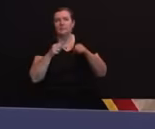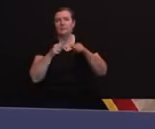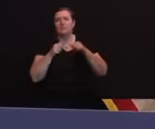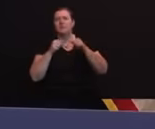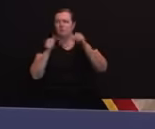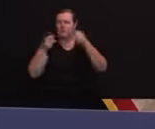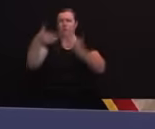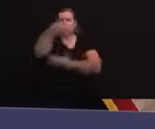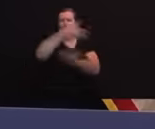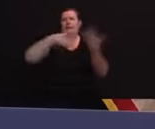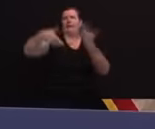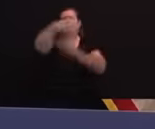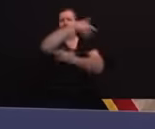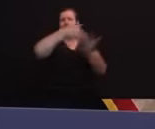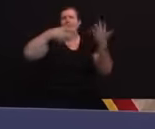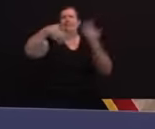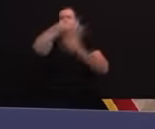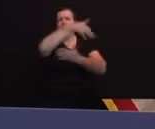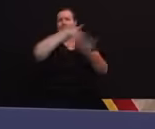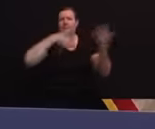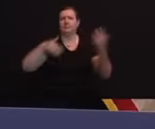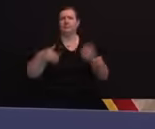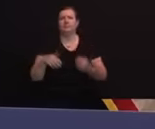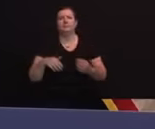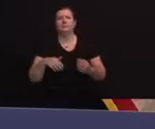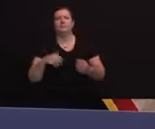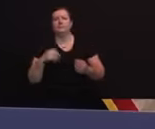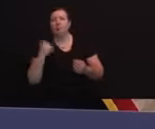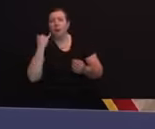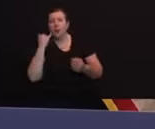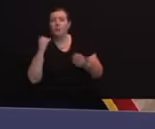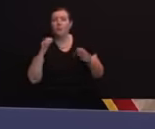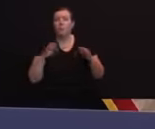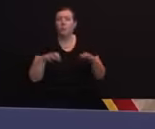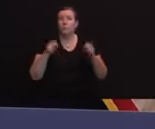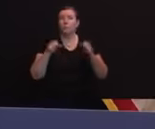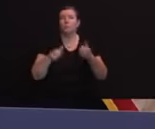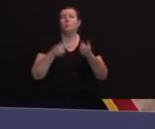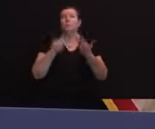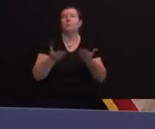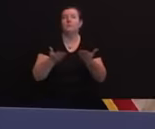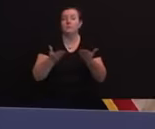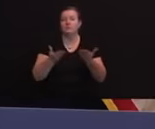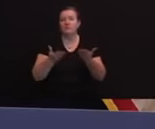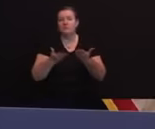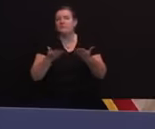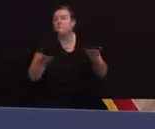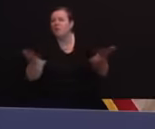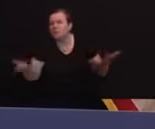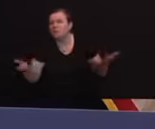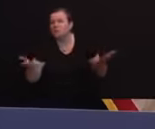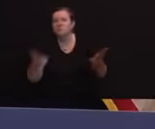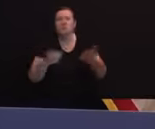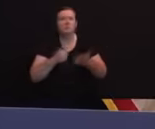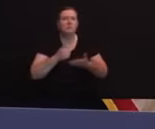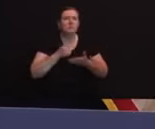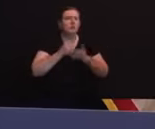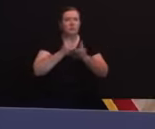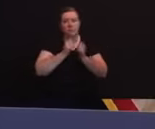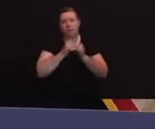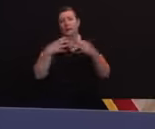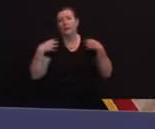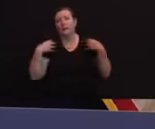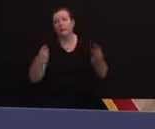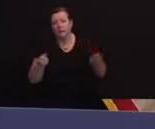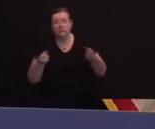hosting, provide attendees with supplies to help everyone stay healthy. These include extra masks, perhaps, hand